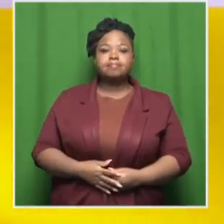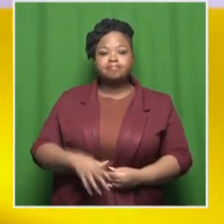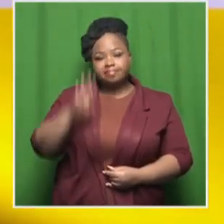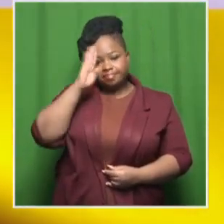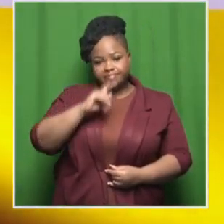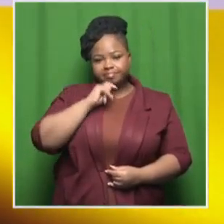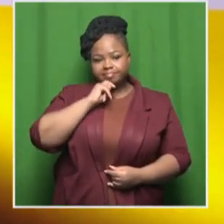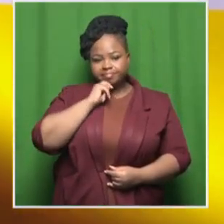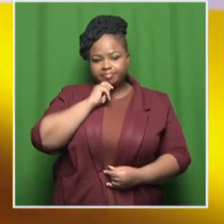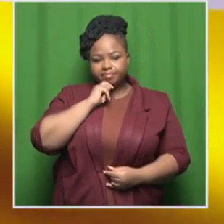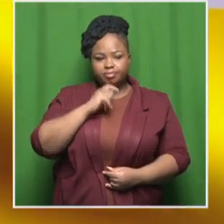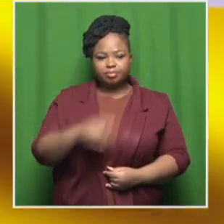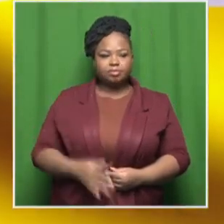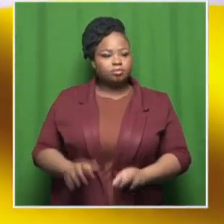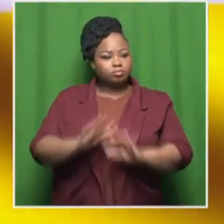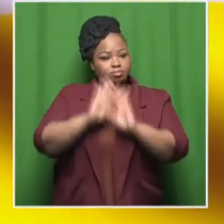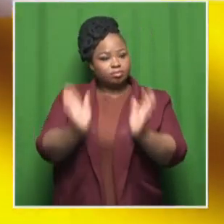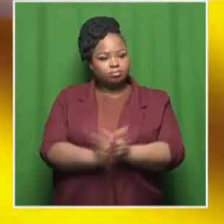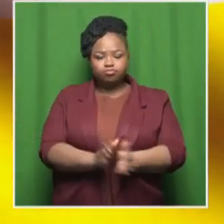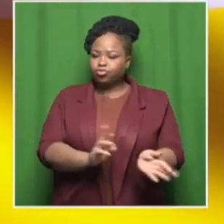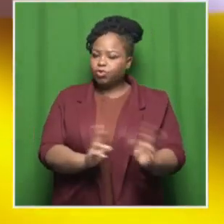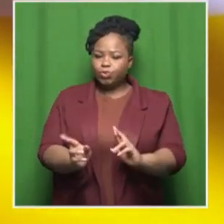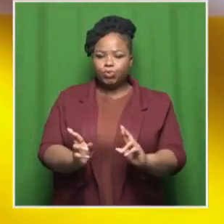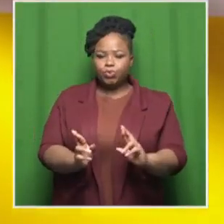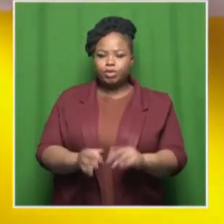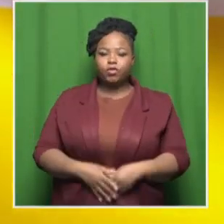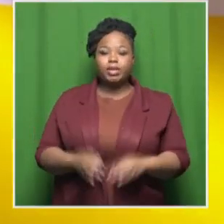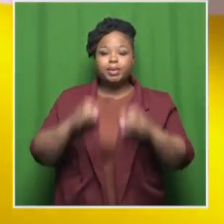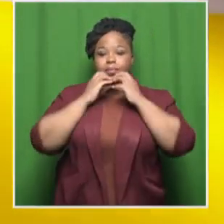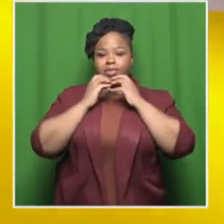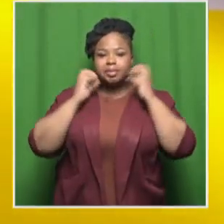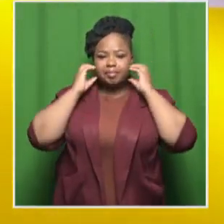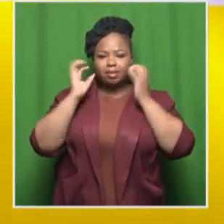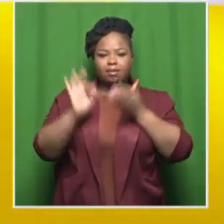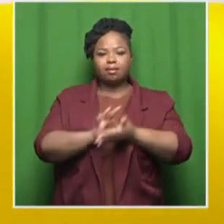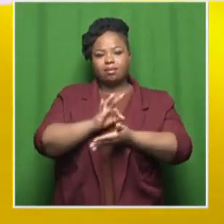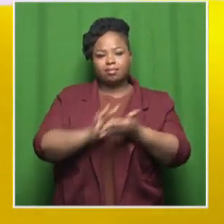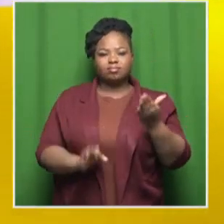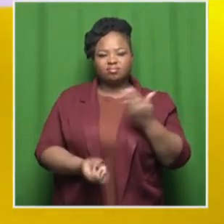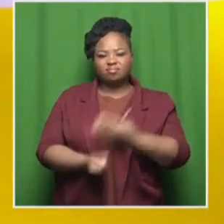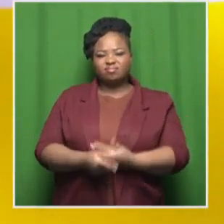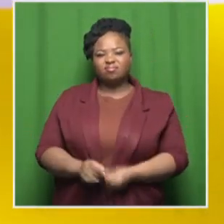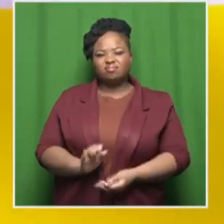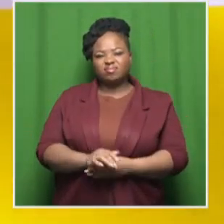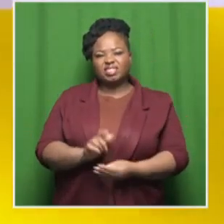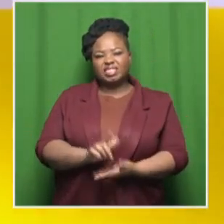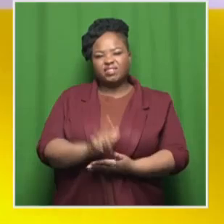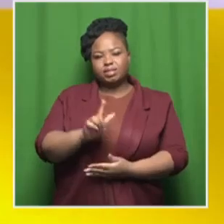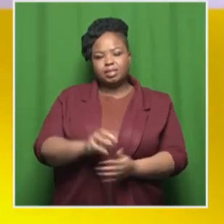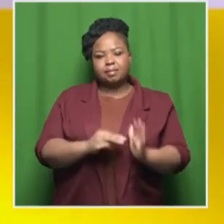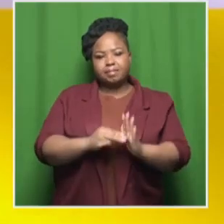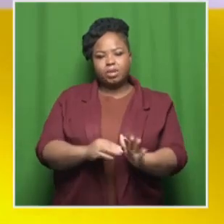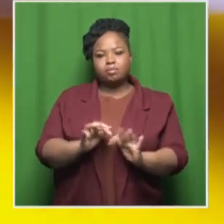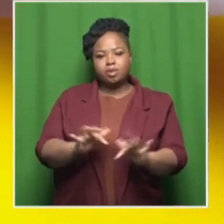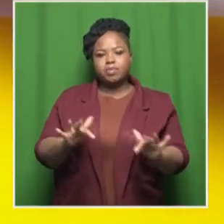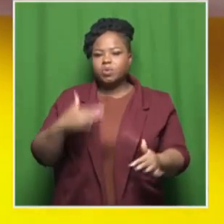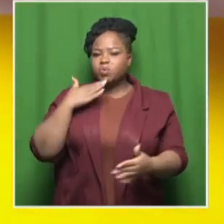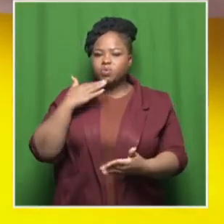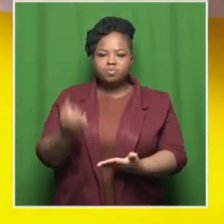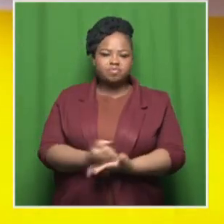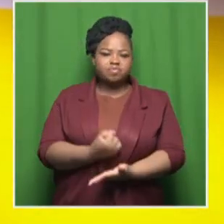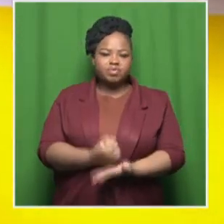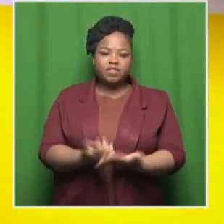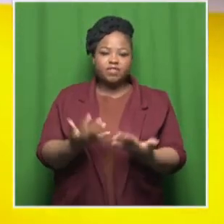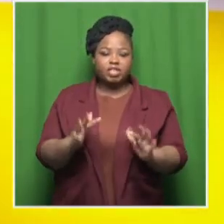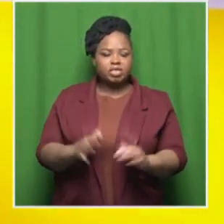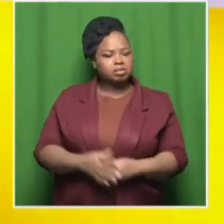morning. It's all systems go, of course, for Mozambique's general election with over 17 million Mozambicans registered to vote.